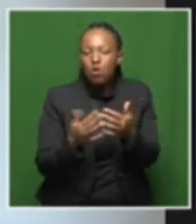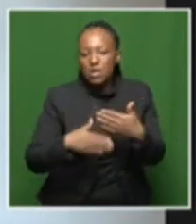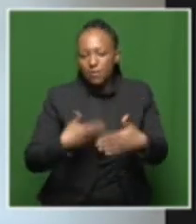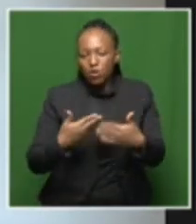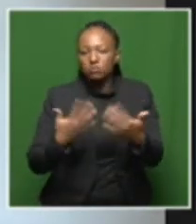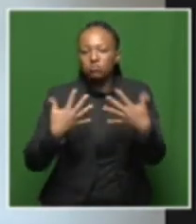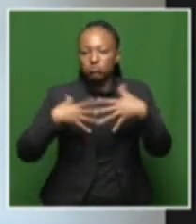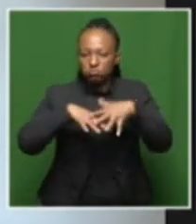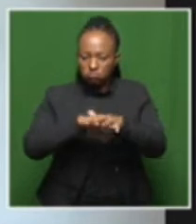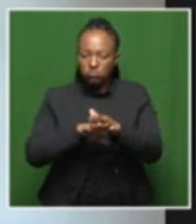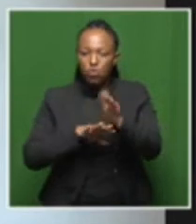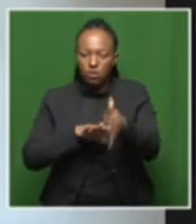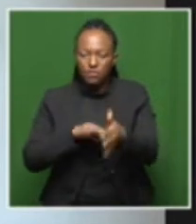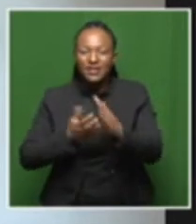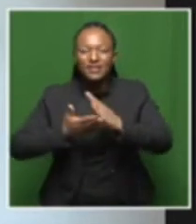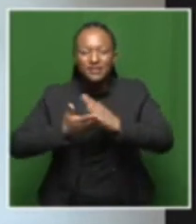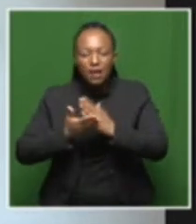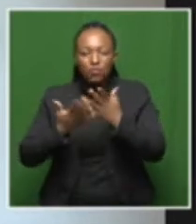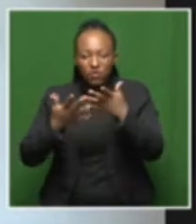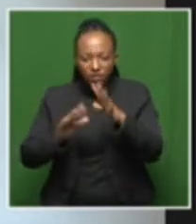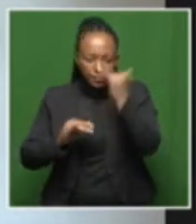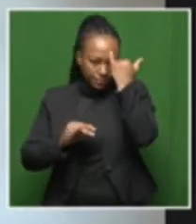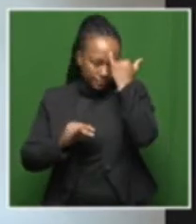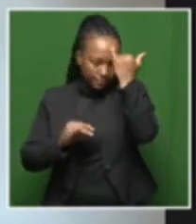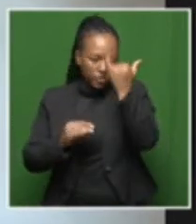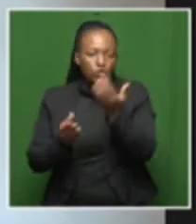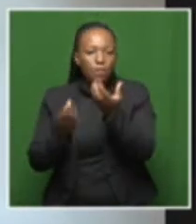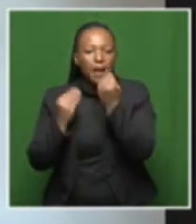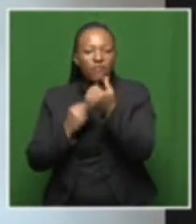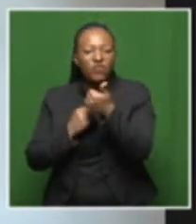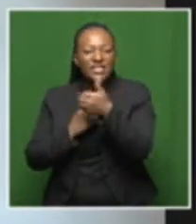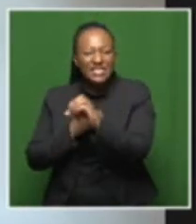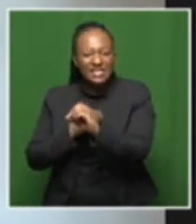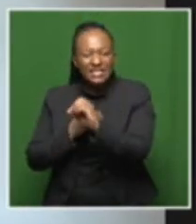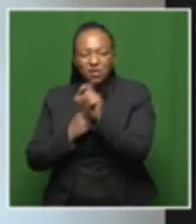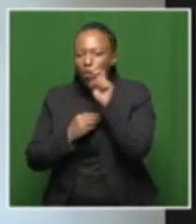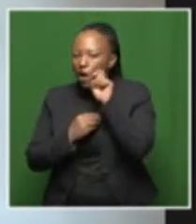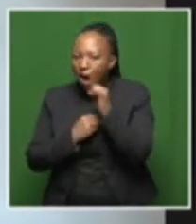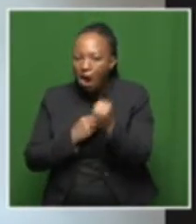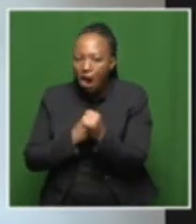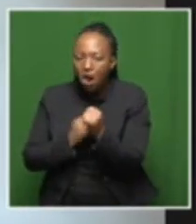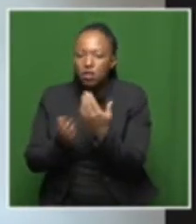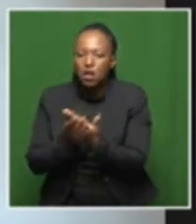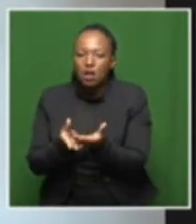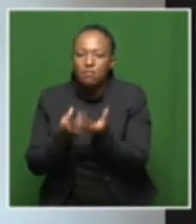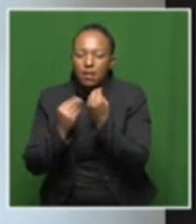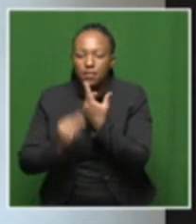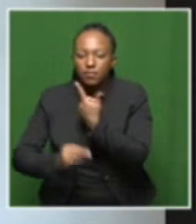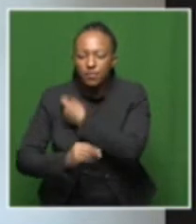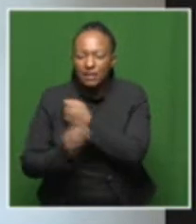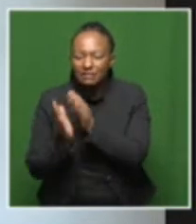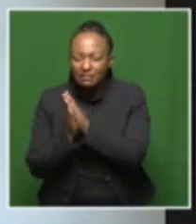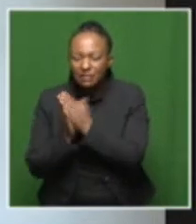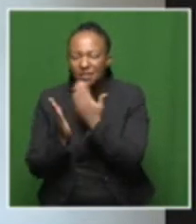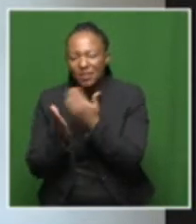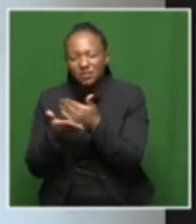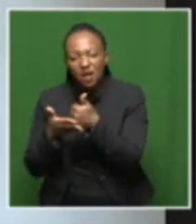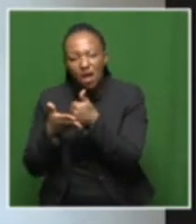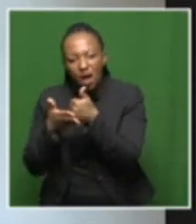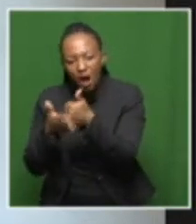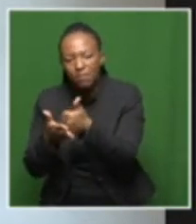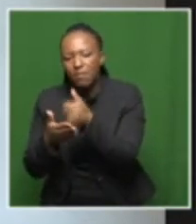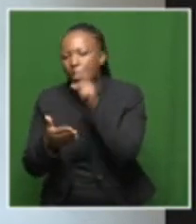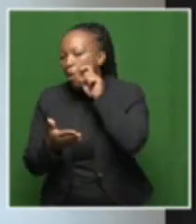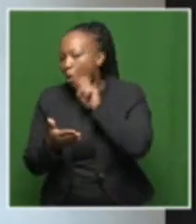So those are just some of the initiatives to get to the 60 pluses. But we want to encourage everyone to help the older people in the community to